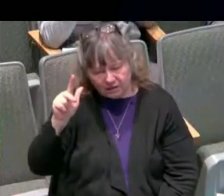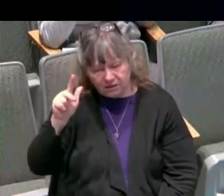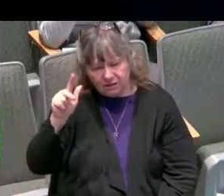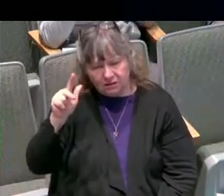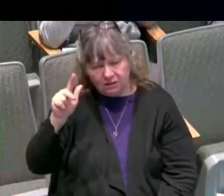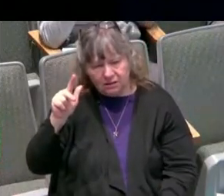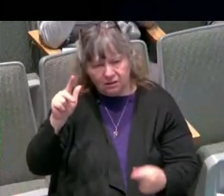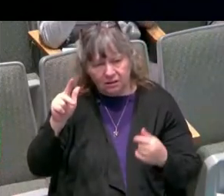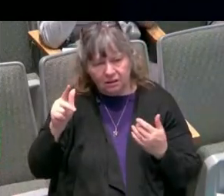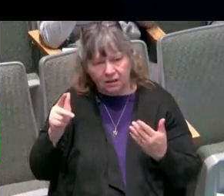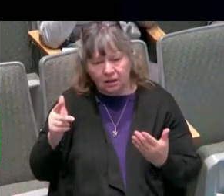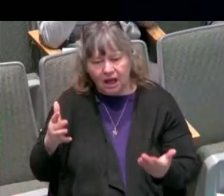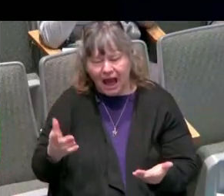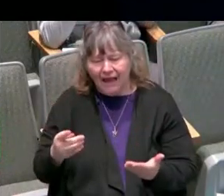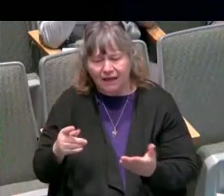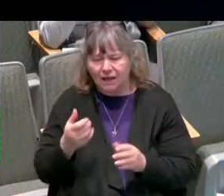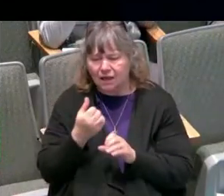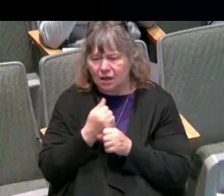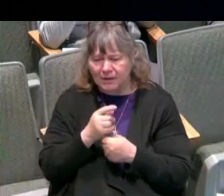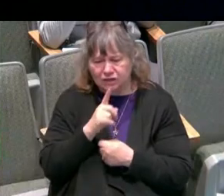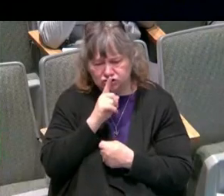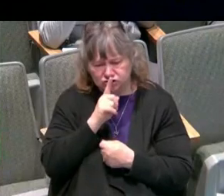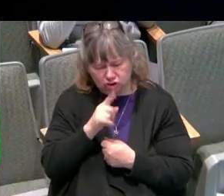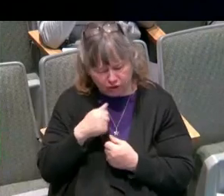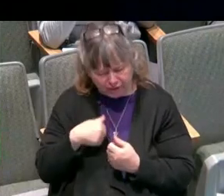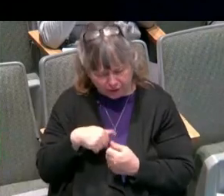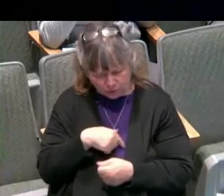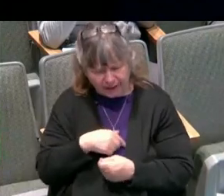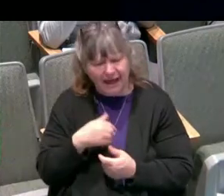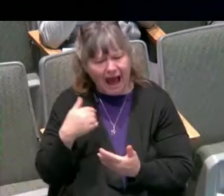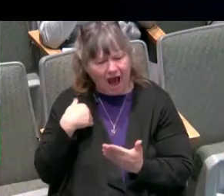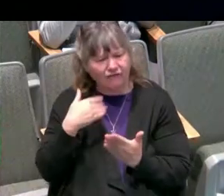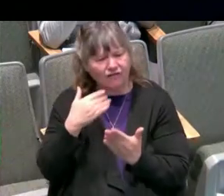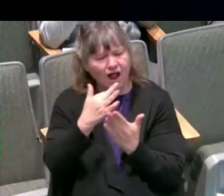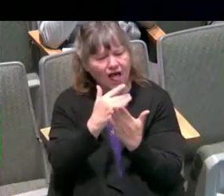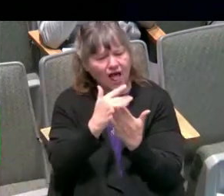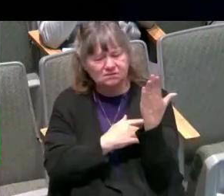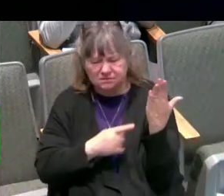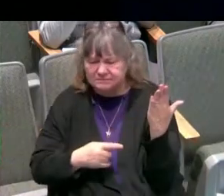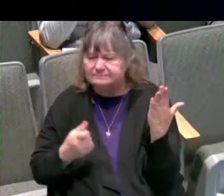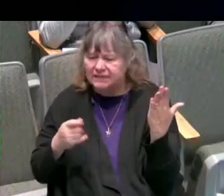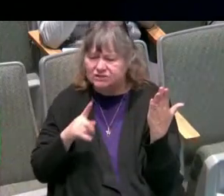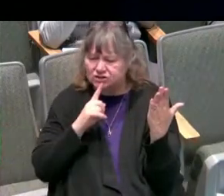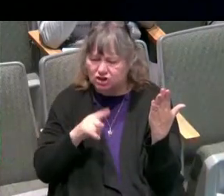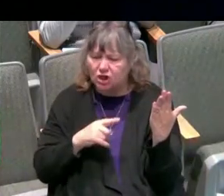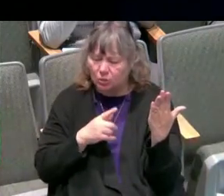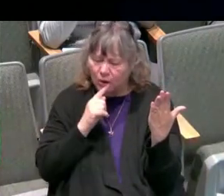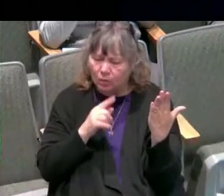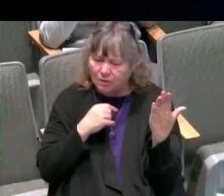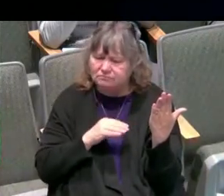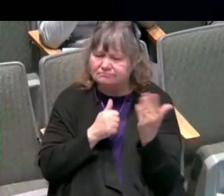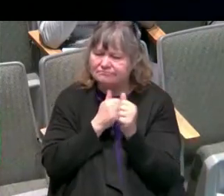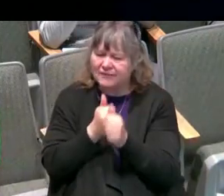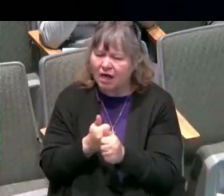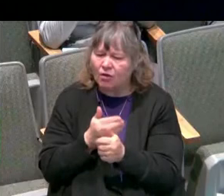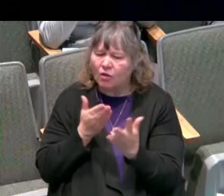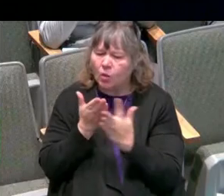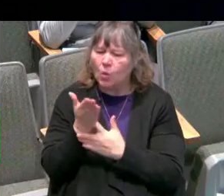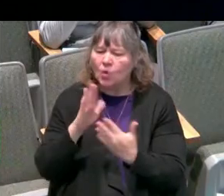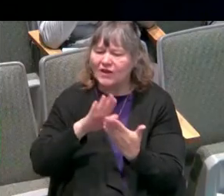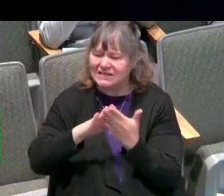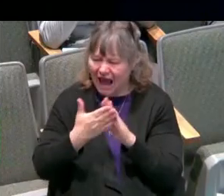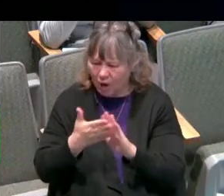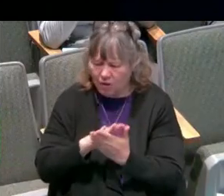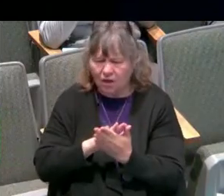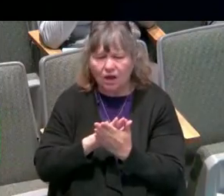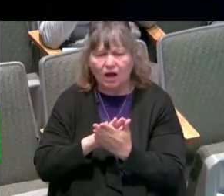heroven fail not and make due return of this warrant with your doings thereon to the clerk of said town of Hopkinton at the